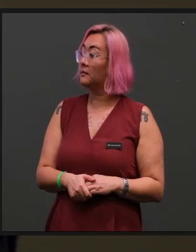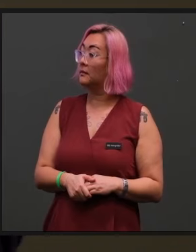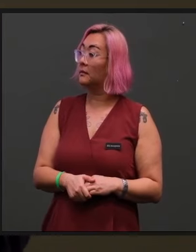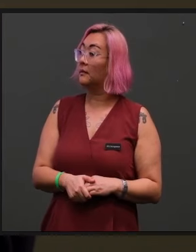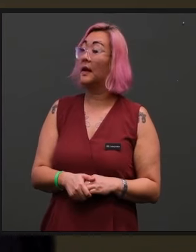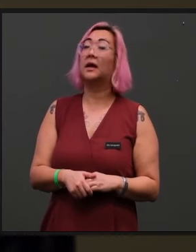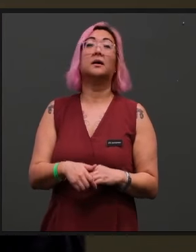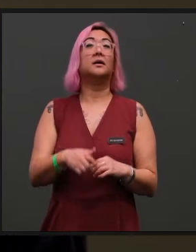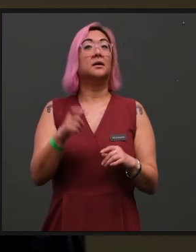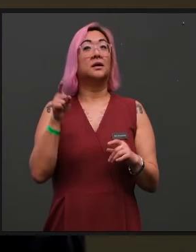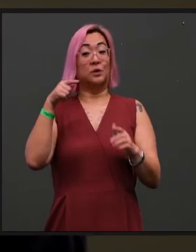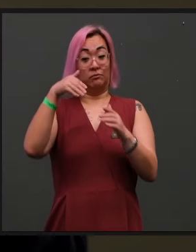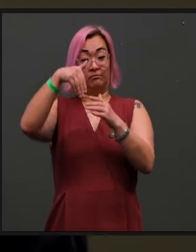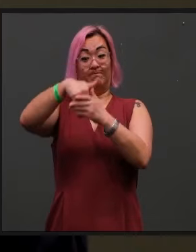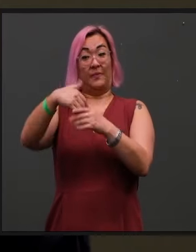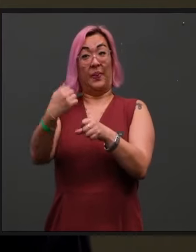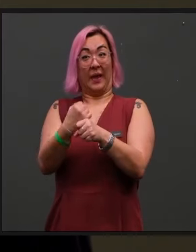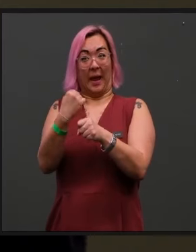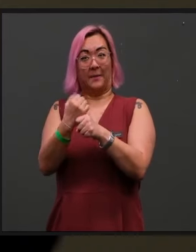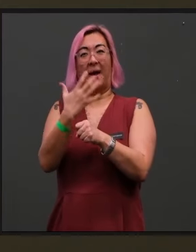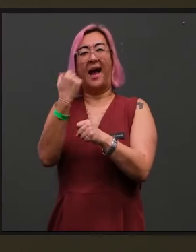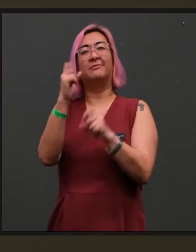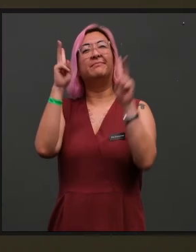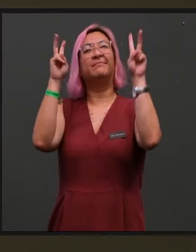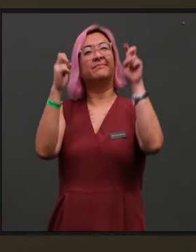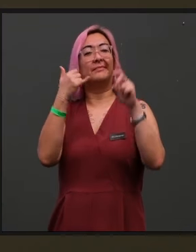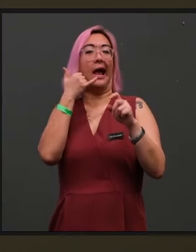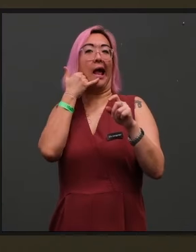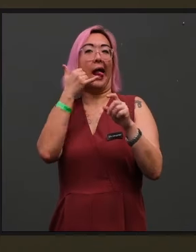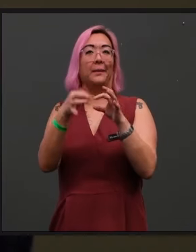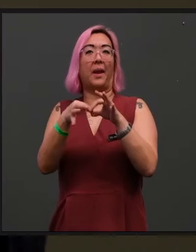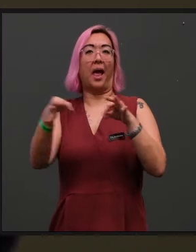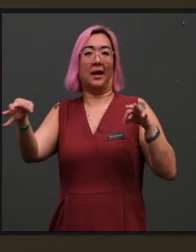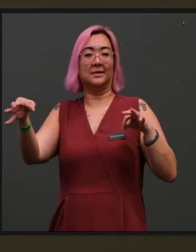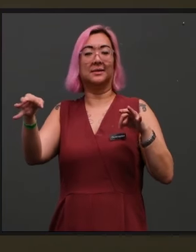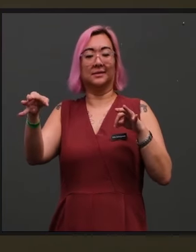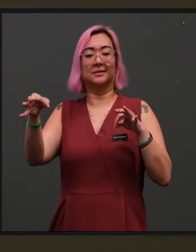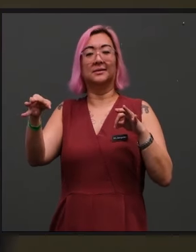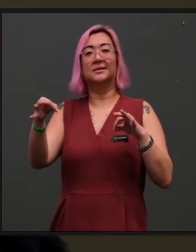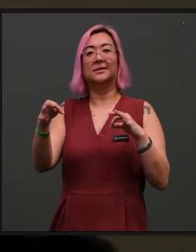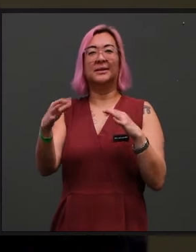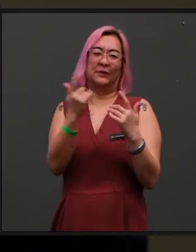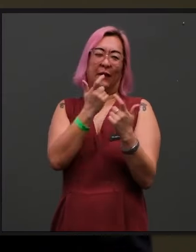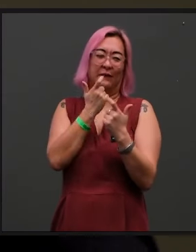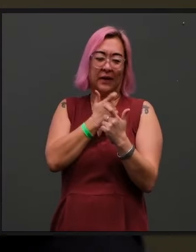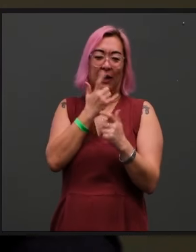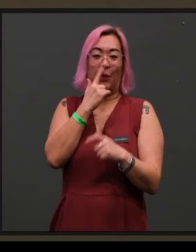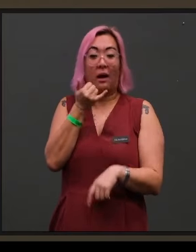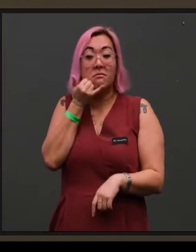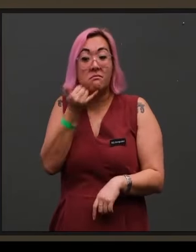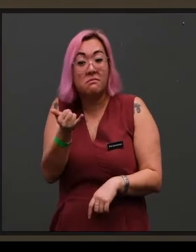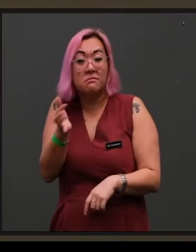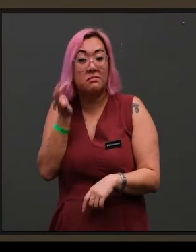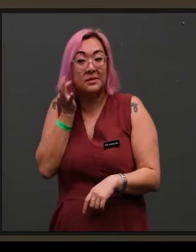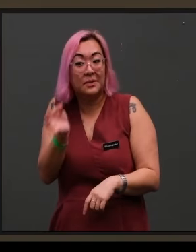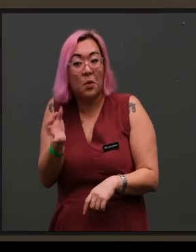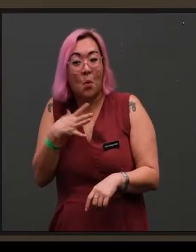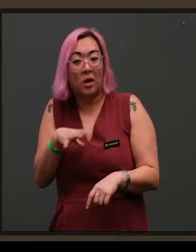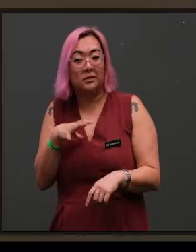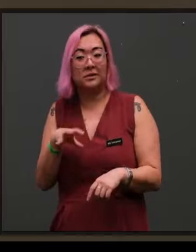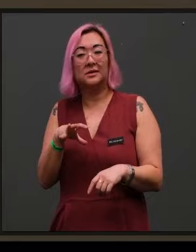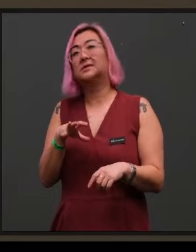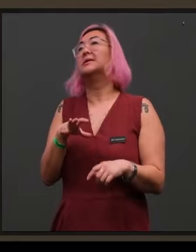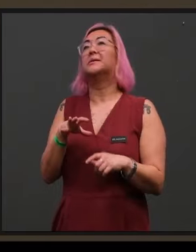it's good fun. But that all had to be voice recorded, didn't it? So like, did that cause any? I realized afterwards that people don't do that for a